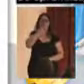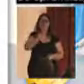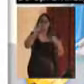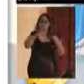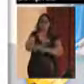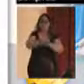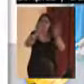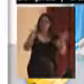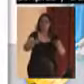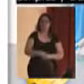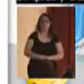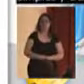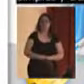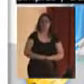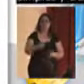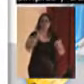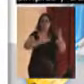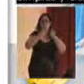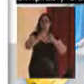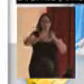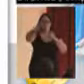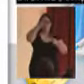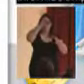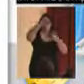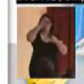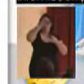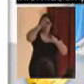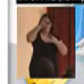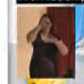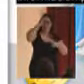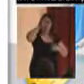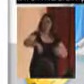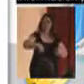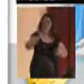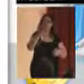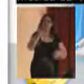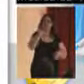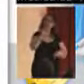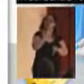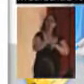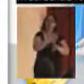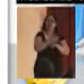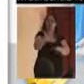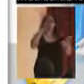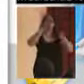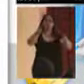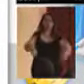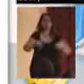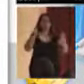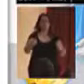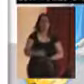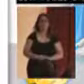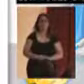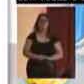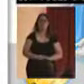navigate or surf through the content. Also, there must be precise information, and whenever possible, they must be recorded